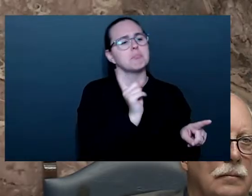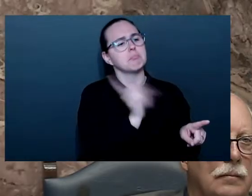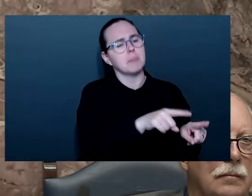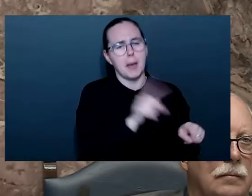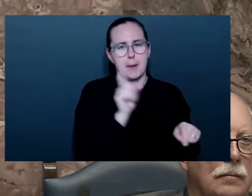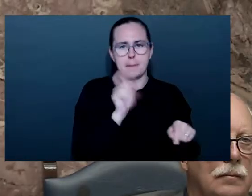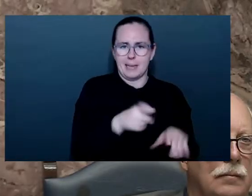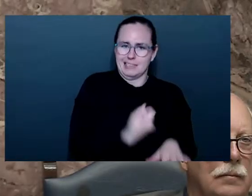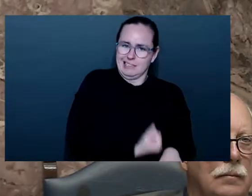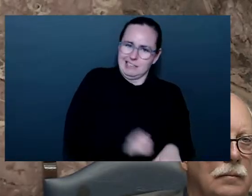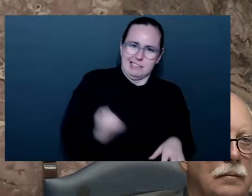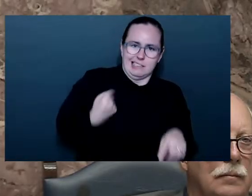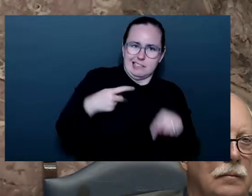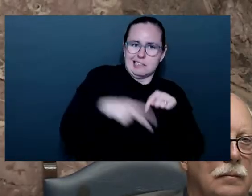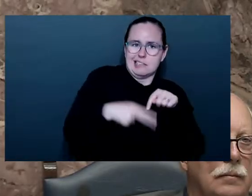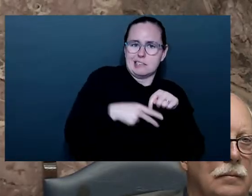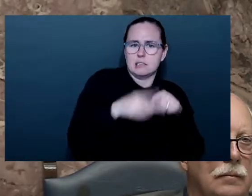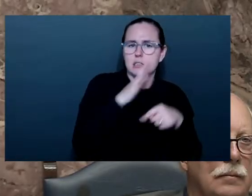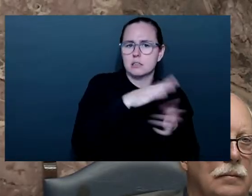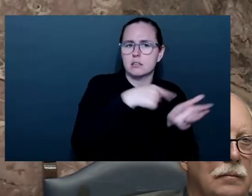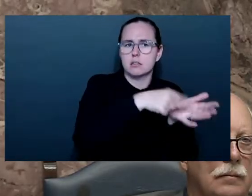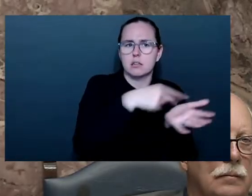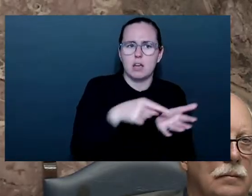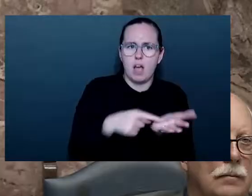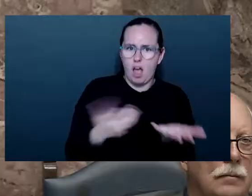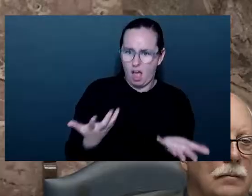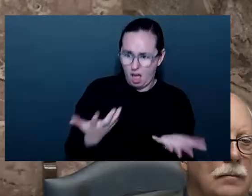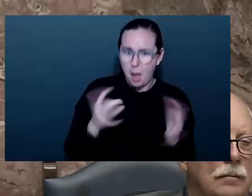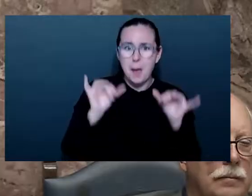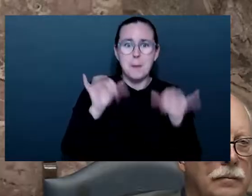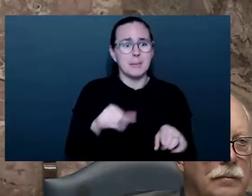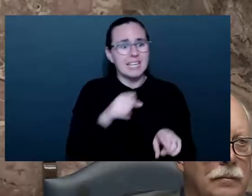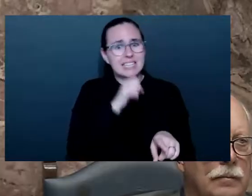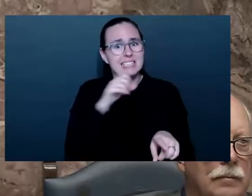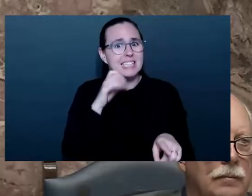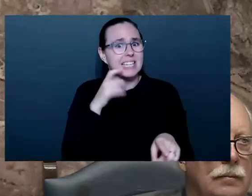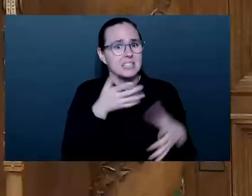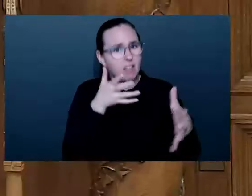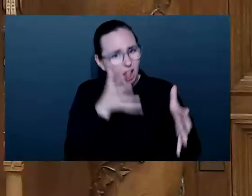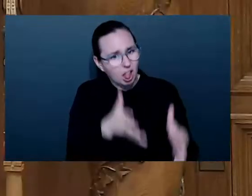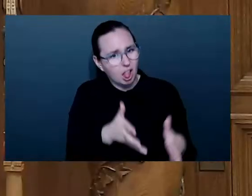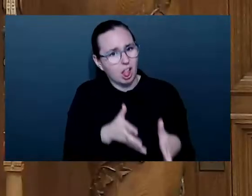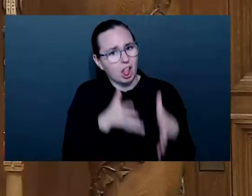needed hospital beds and stretchers in the hallways?